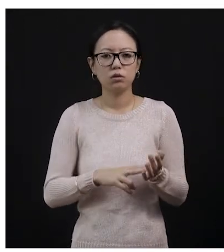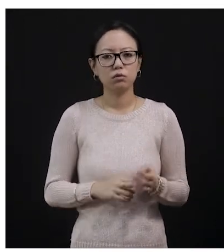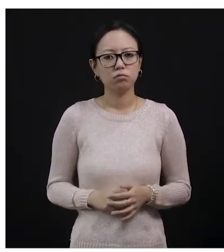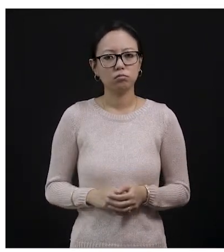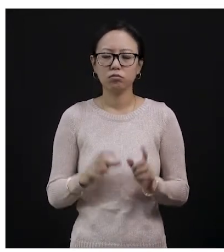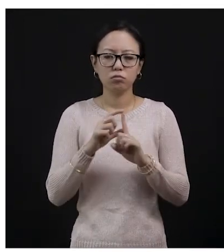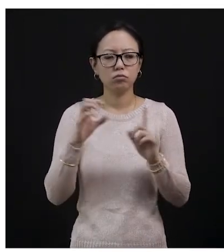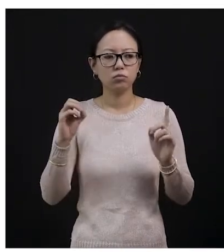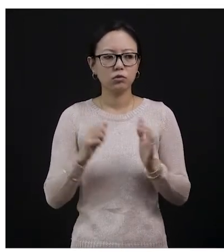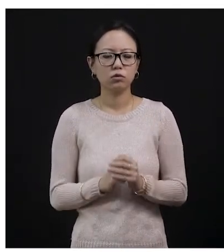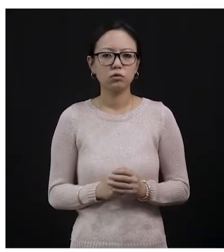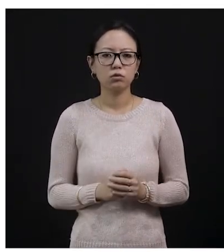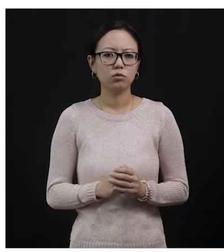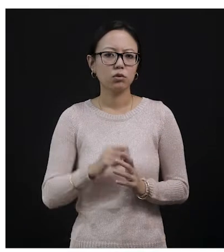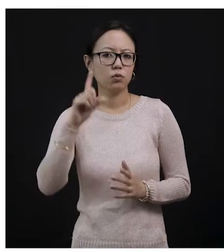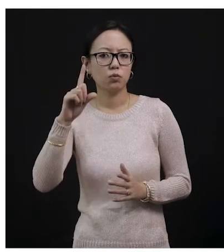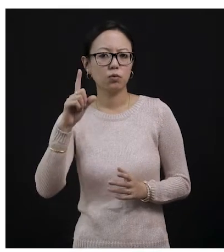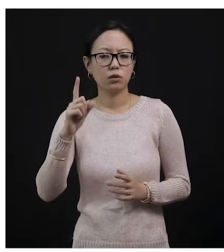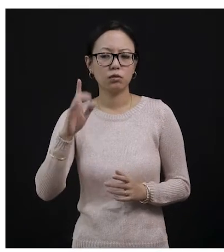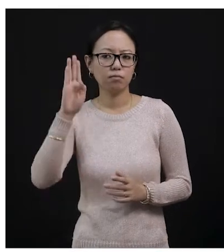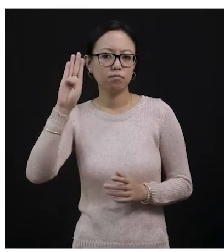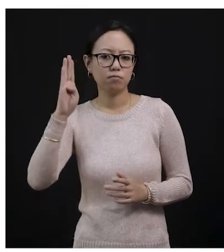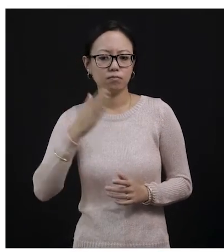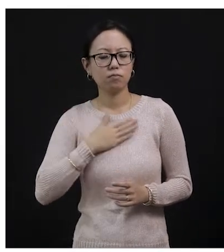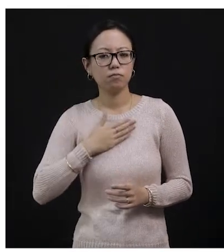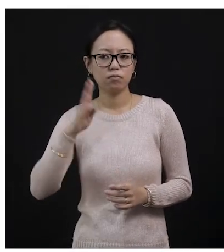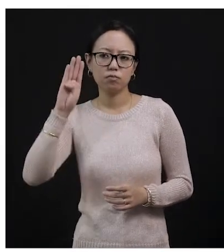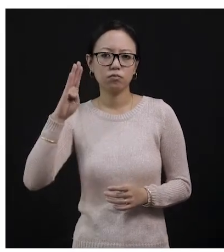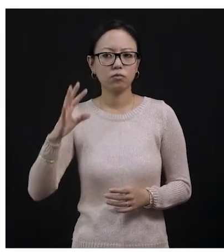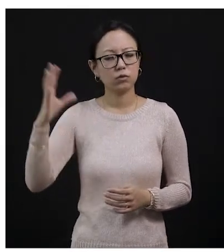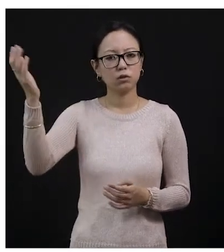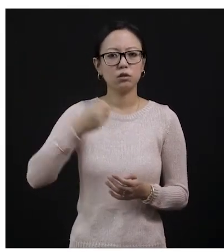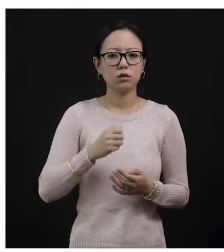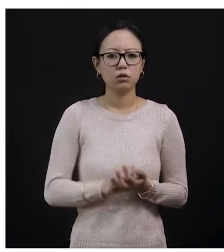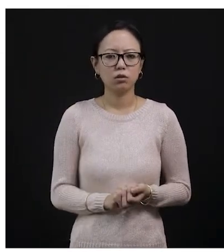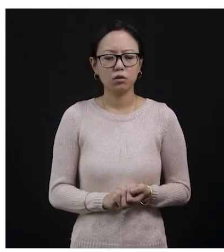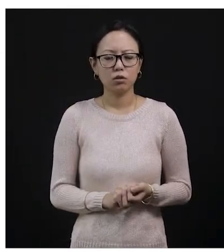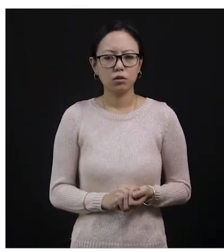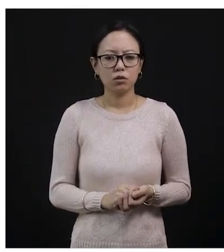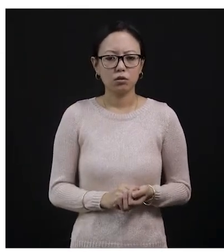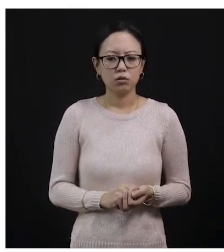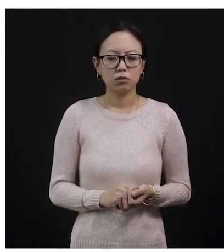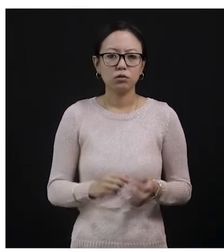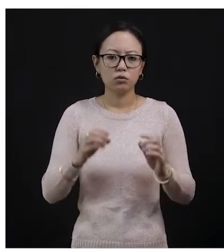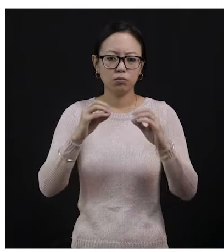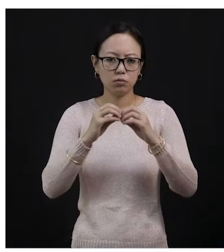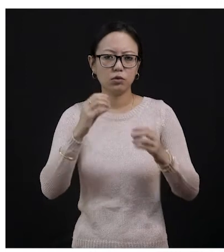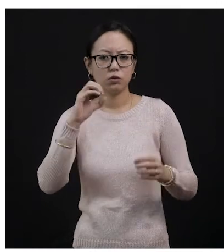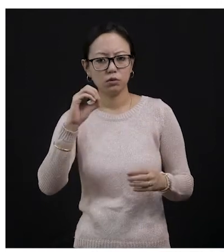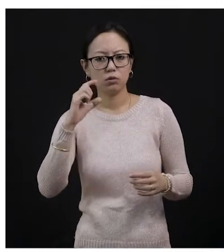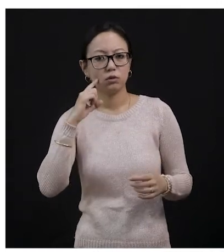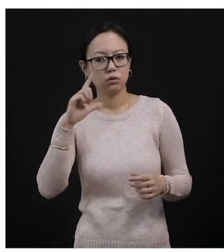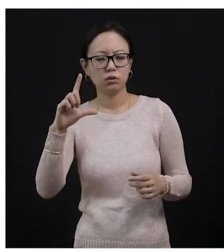leaves, and you can just directly boil it, okay, in a clean water, boil it, then all the green color will disappear, isn't it? The